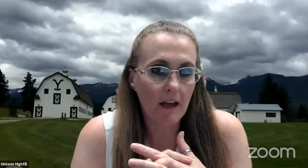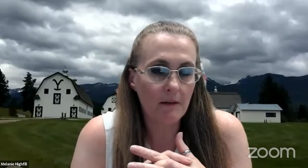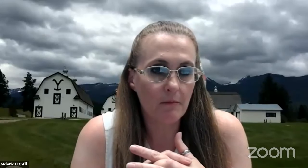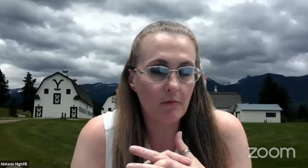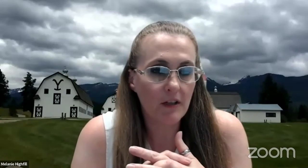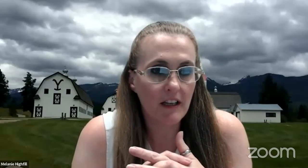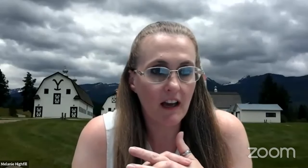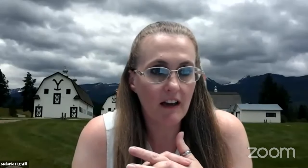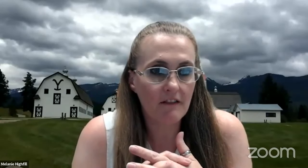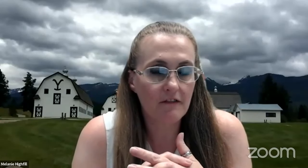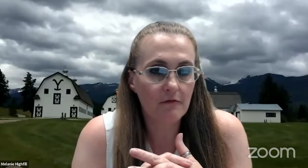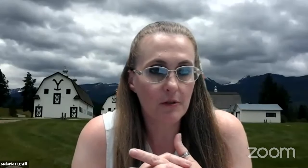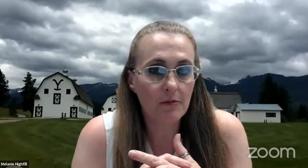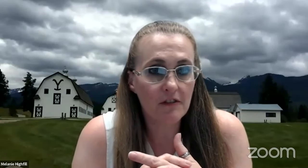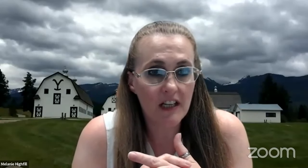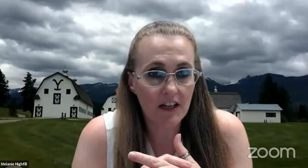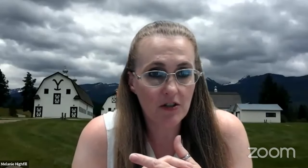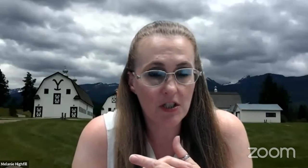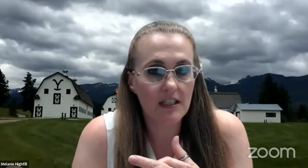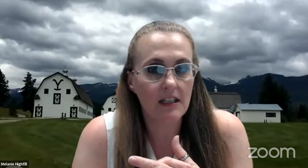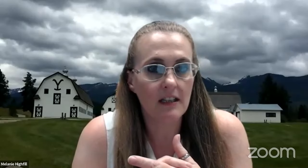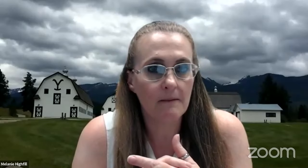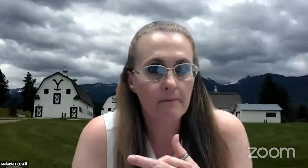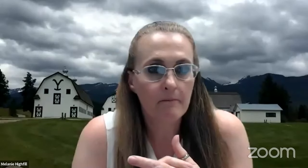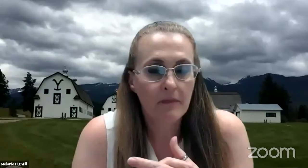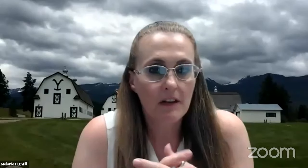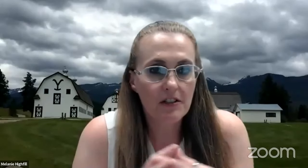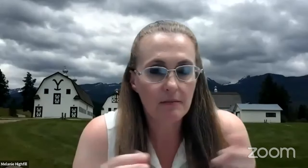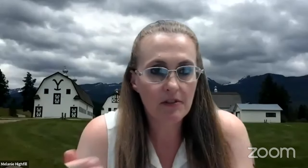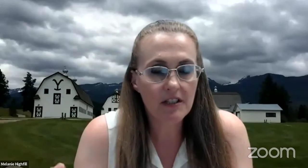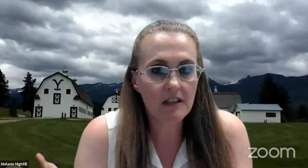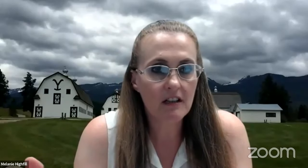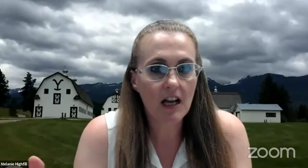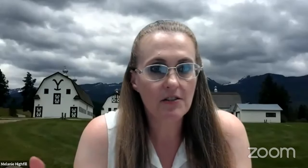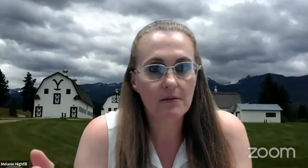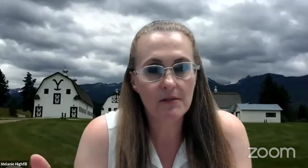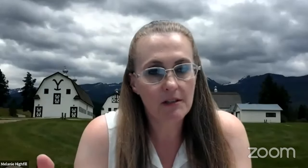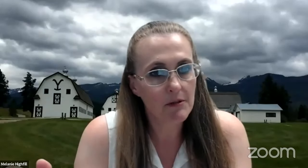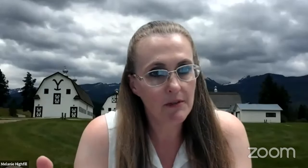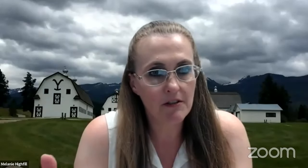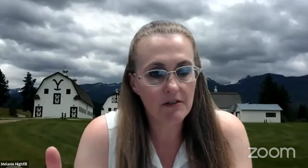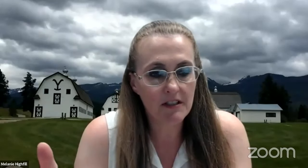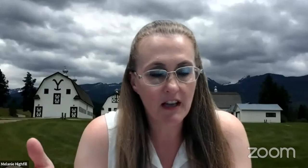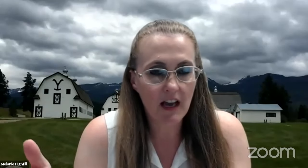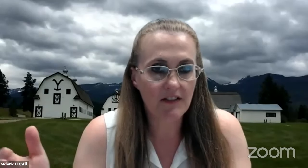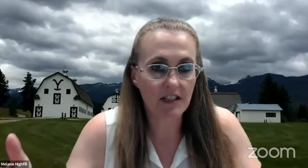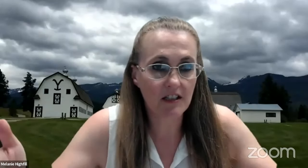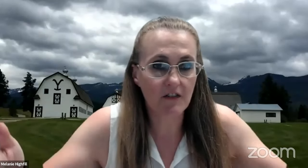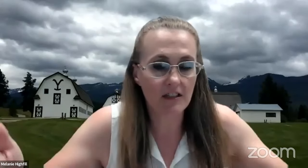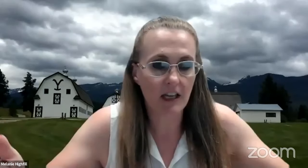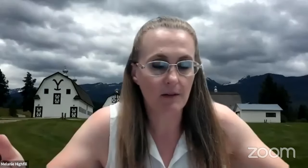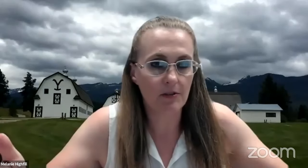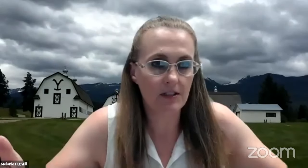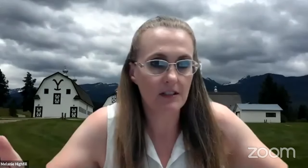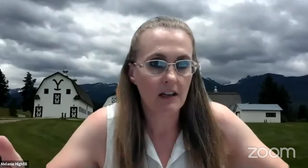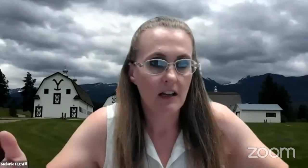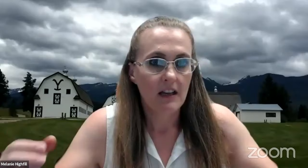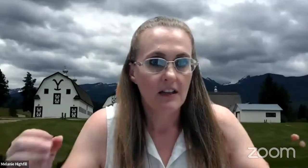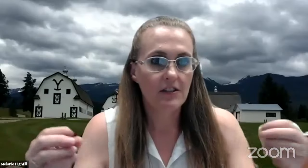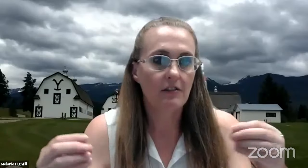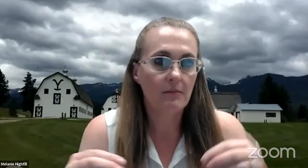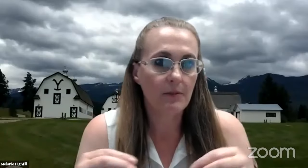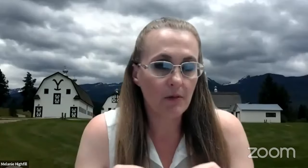instruction, we have removed extra seating. So most of the classrooms that we'll be using have 6-foot